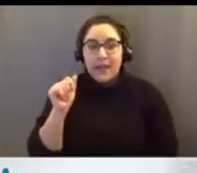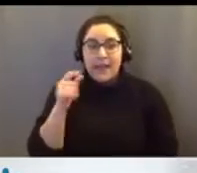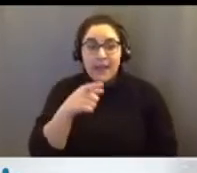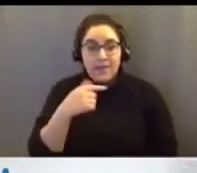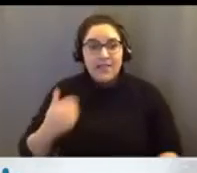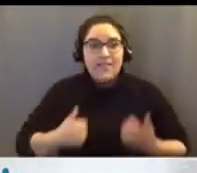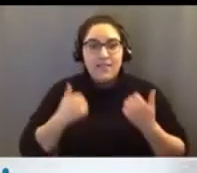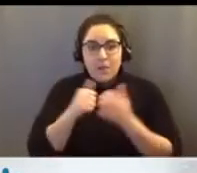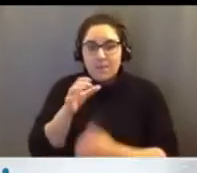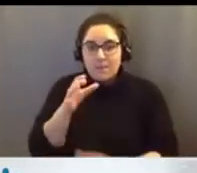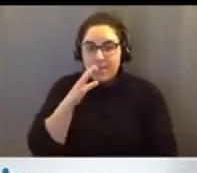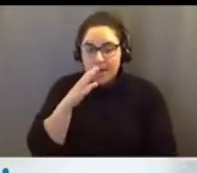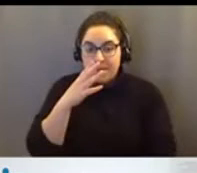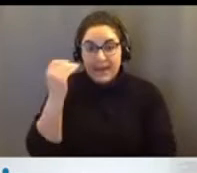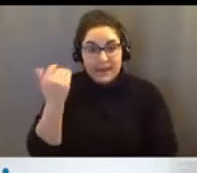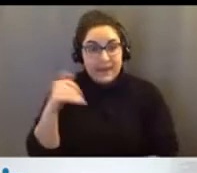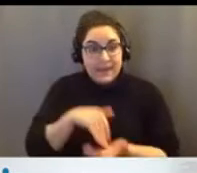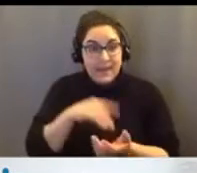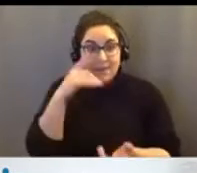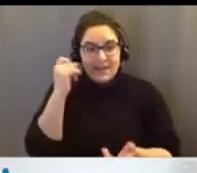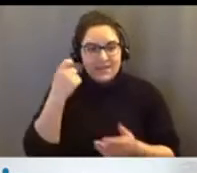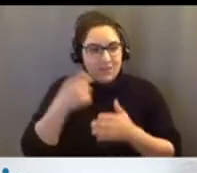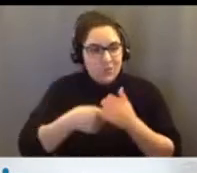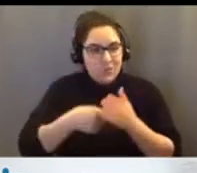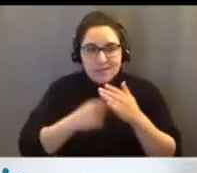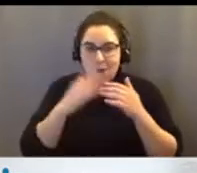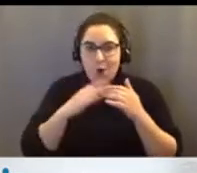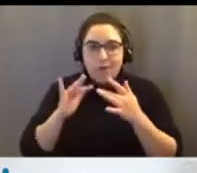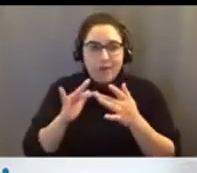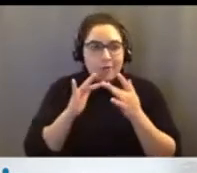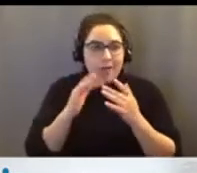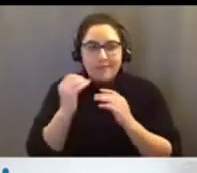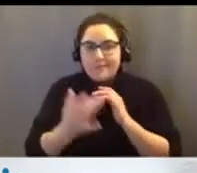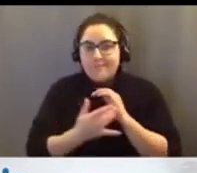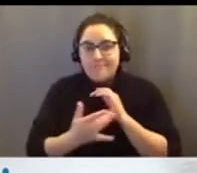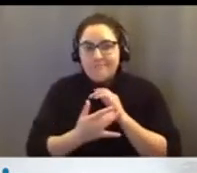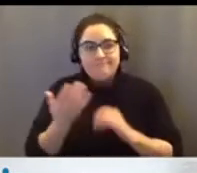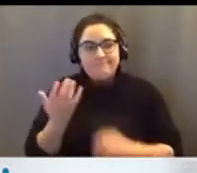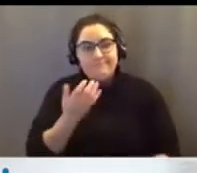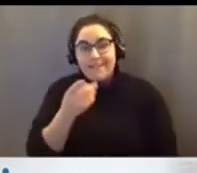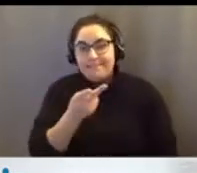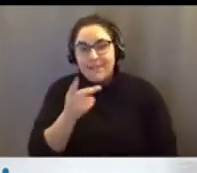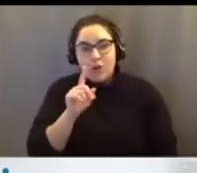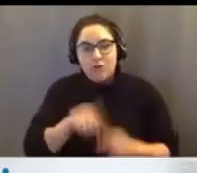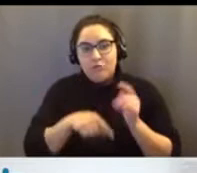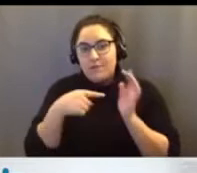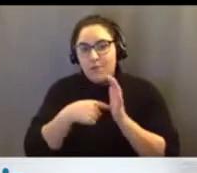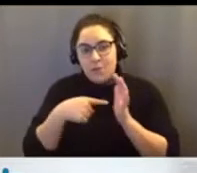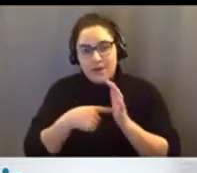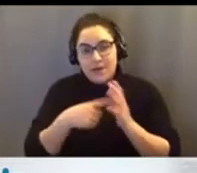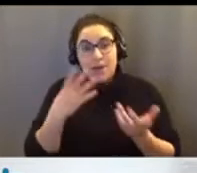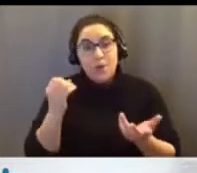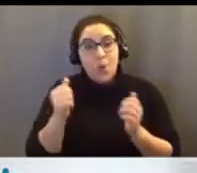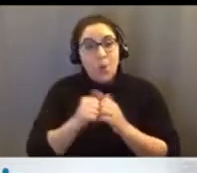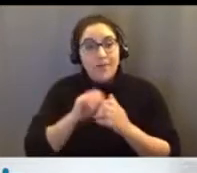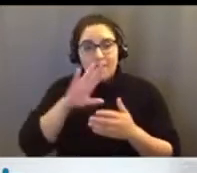mom. And again, because of prices on Wi-Fi and technology, they couldn't afford it. So with the